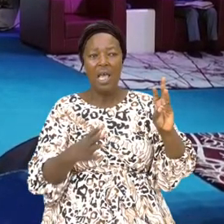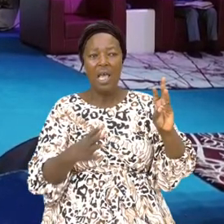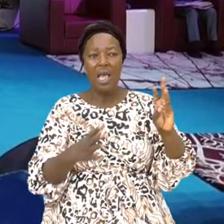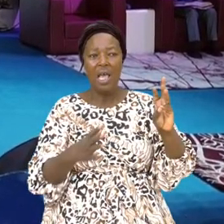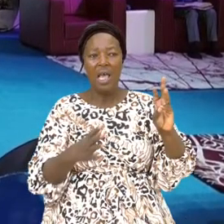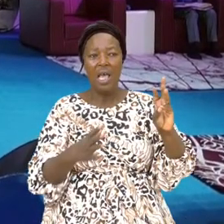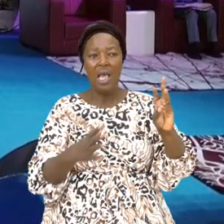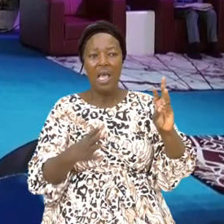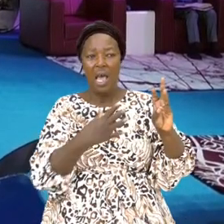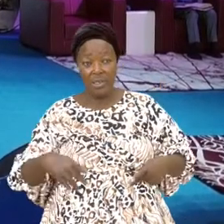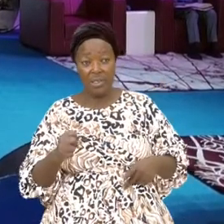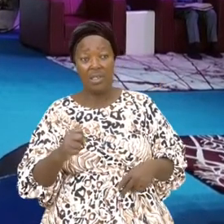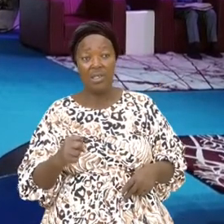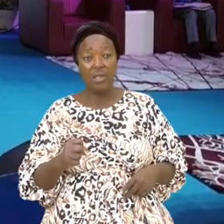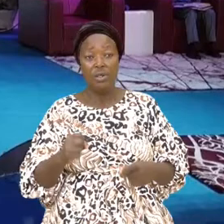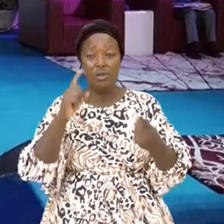and priests